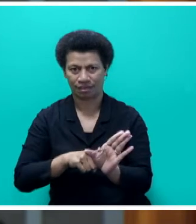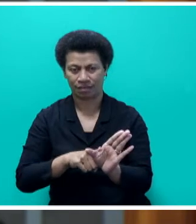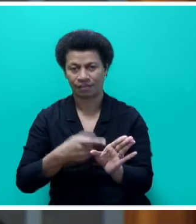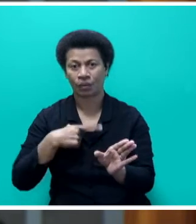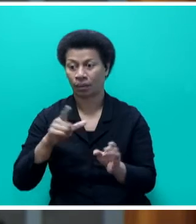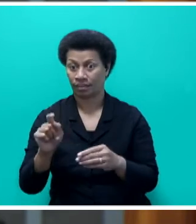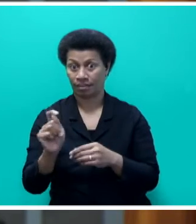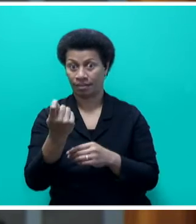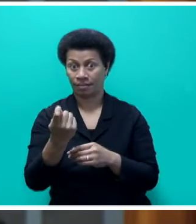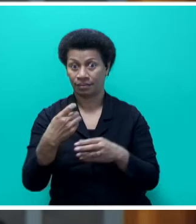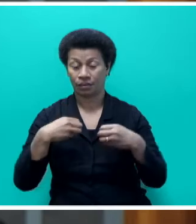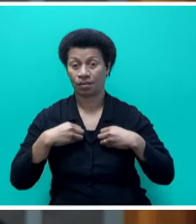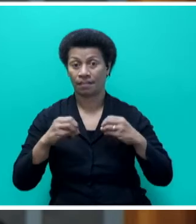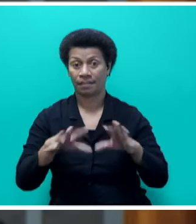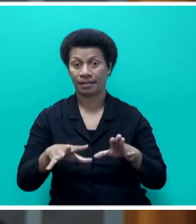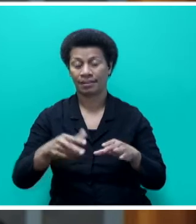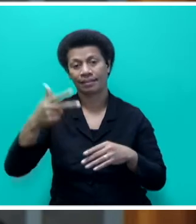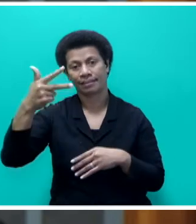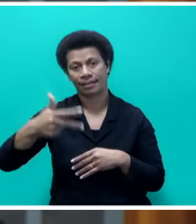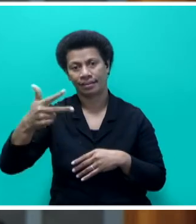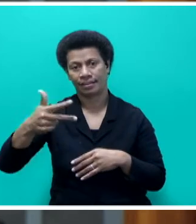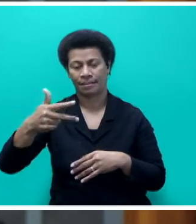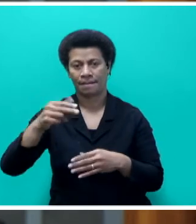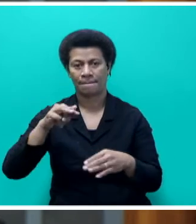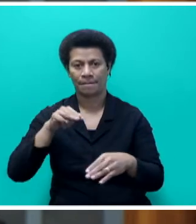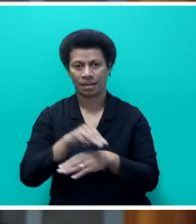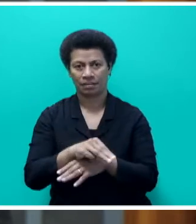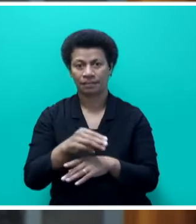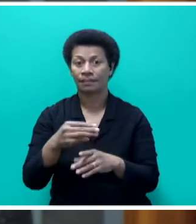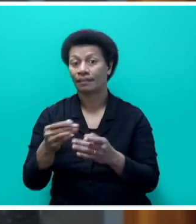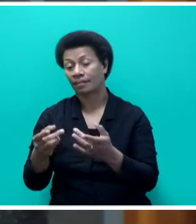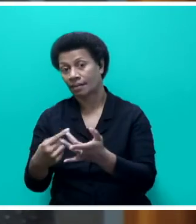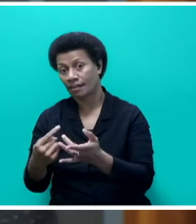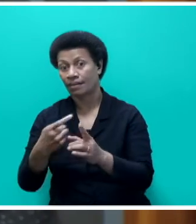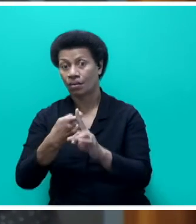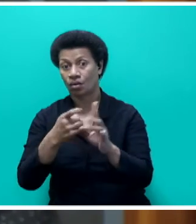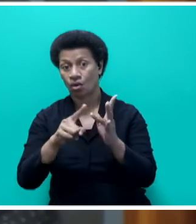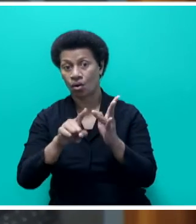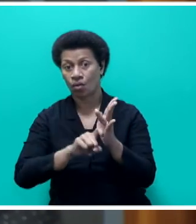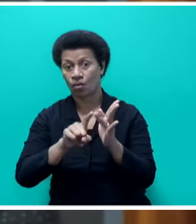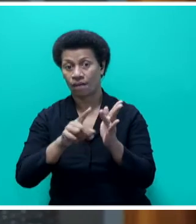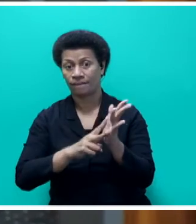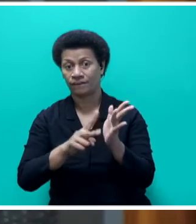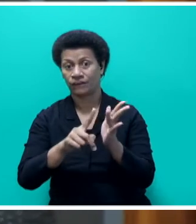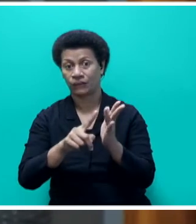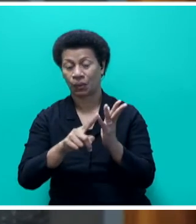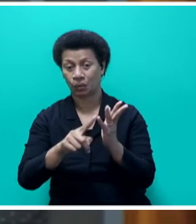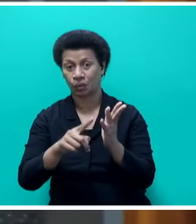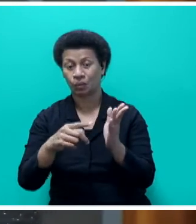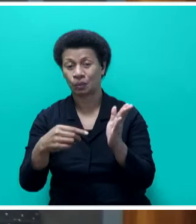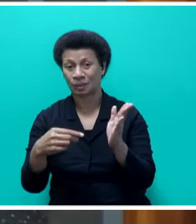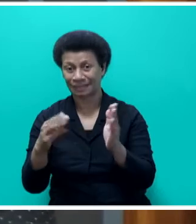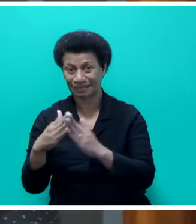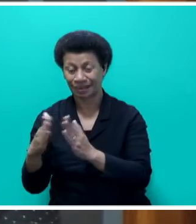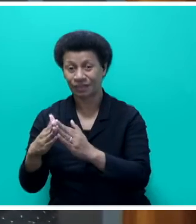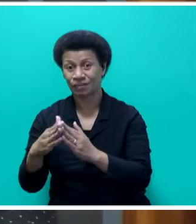completion would be approximately 18 months. And for Koravo Town, the Ministry is in process of having the agreement of lease from the TLTB through